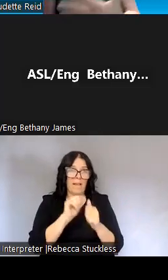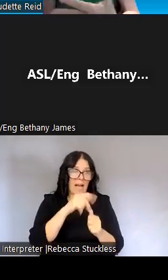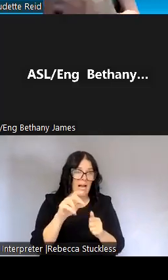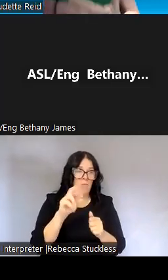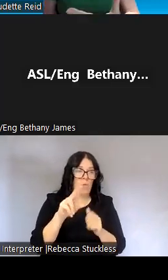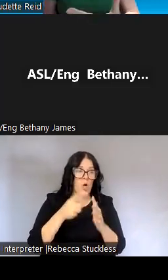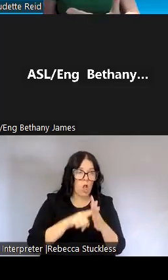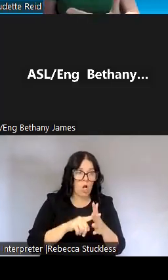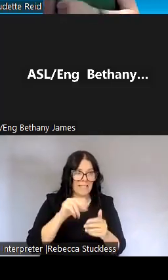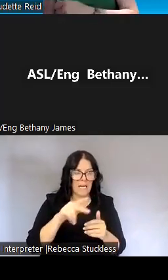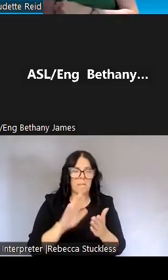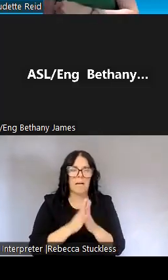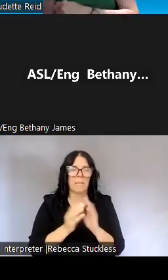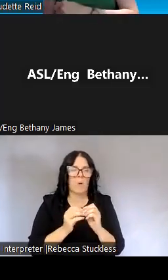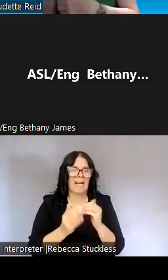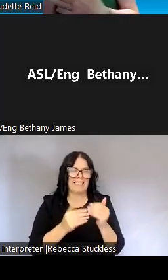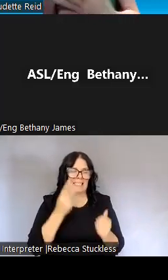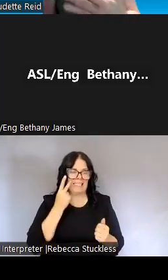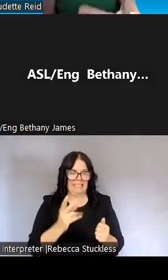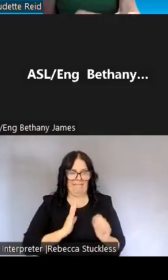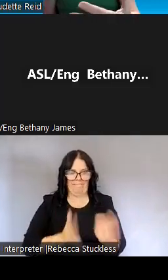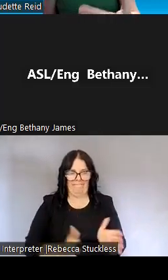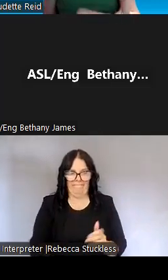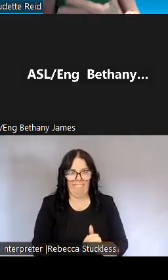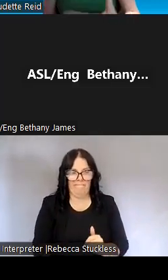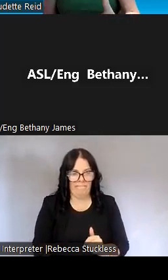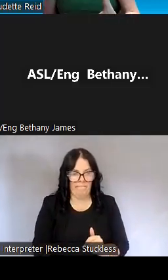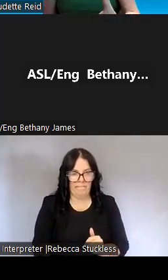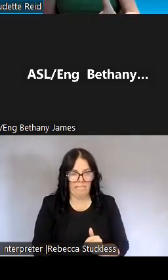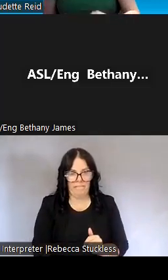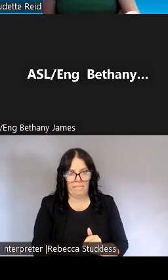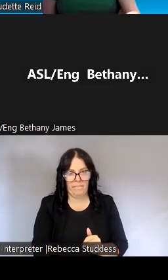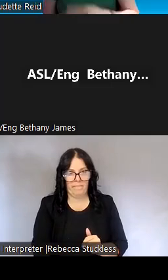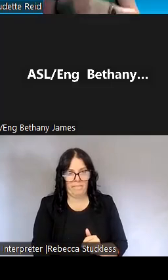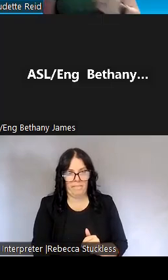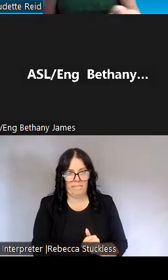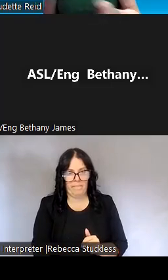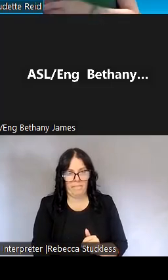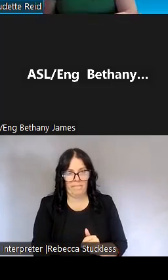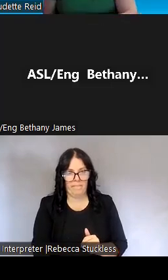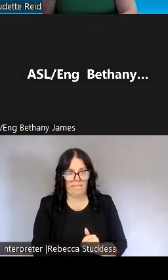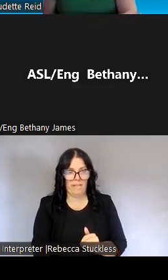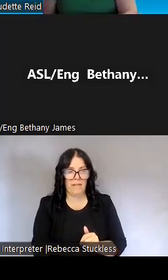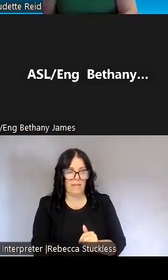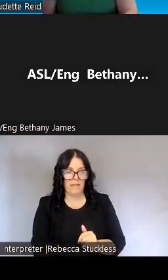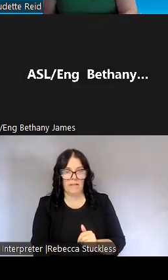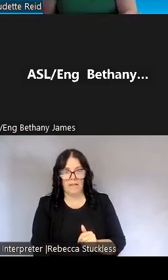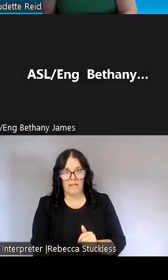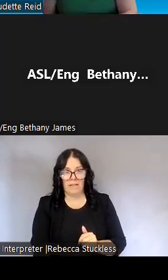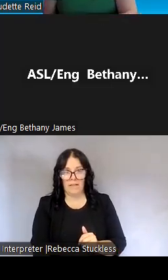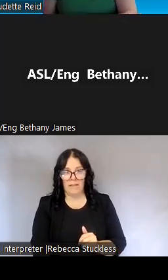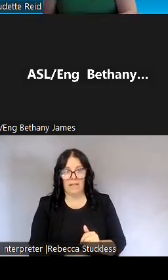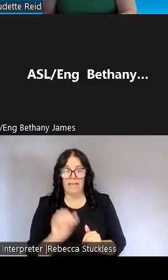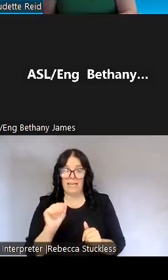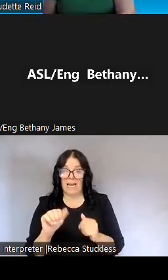become visually simpler. And you can apply the reduce motion setting only to the apps where it's a